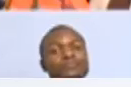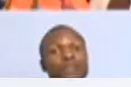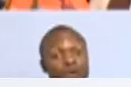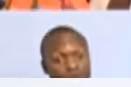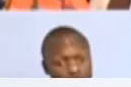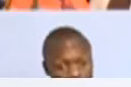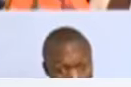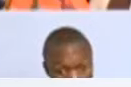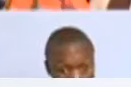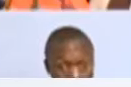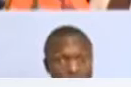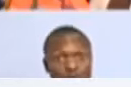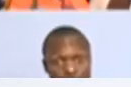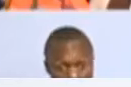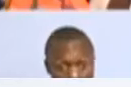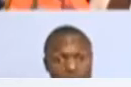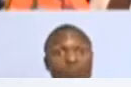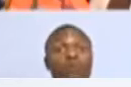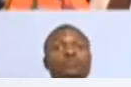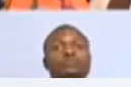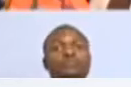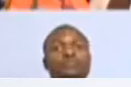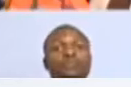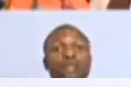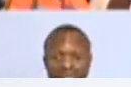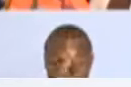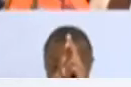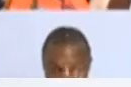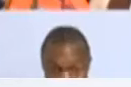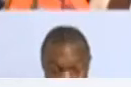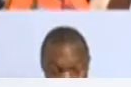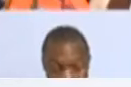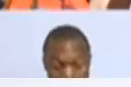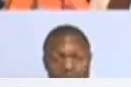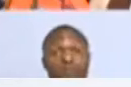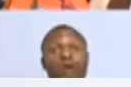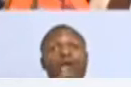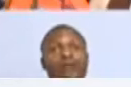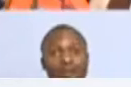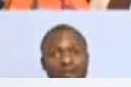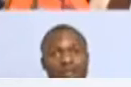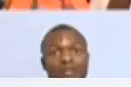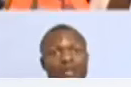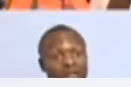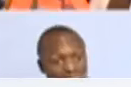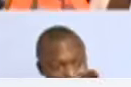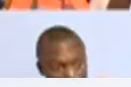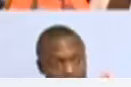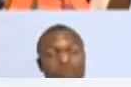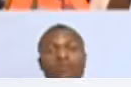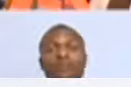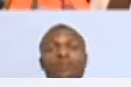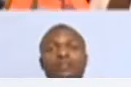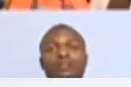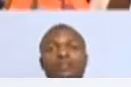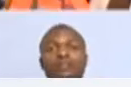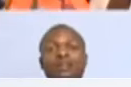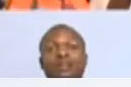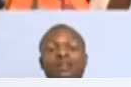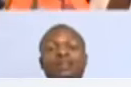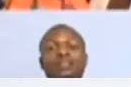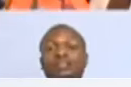law, the rule of law. Respect for human rights and constitutionalism are at the call of our